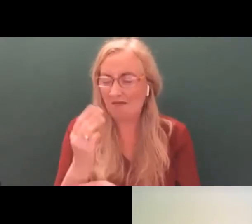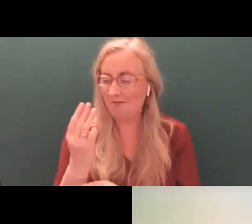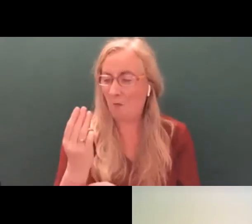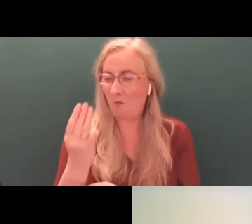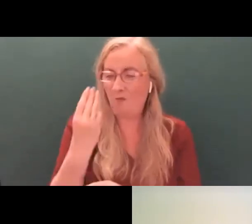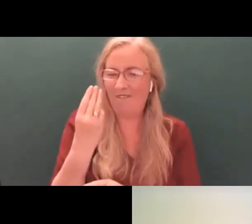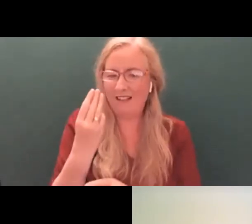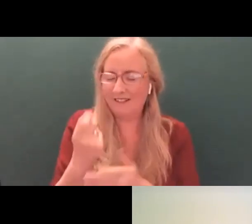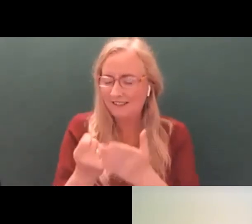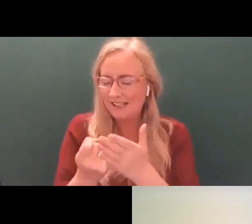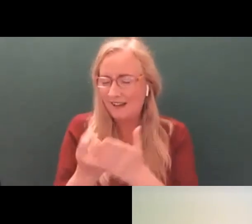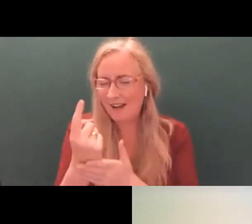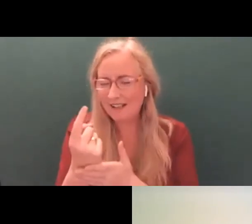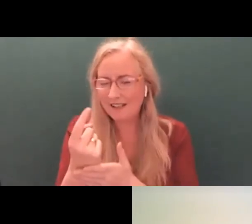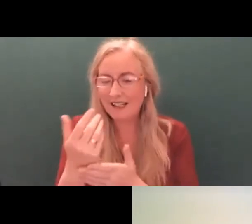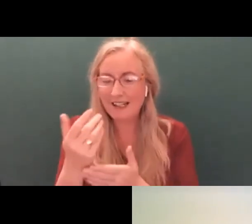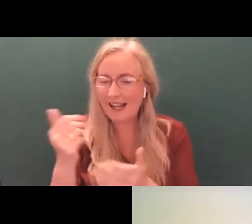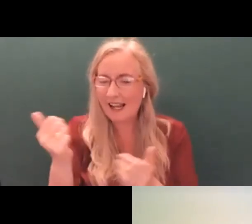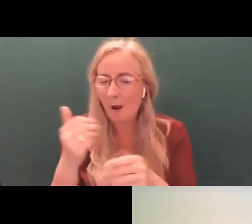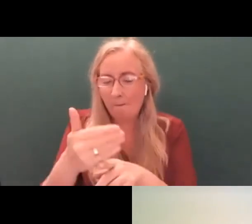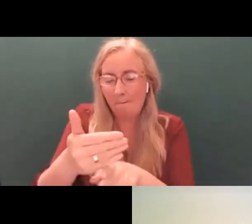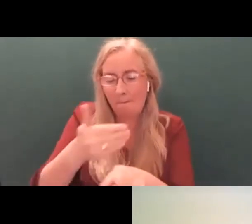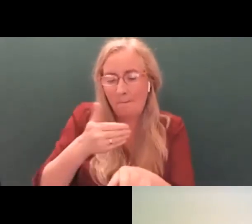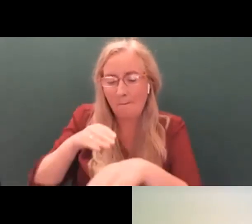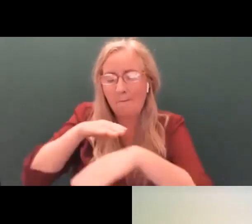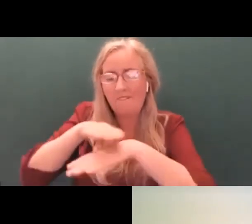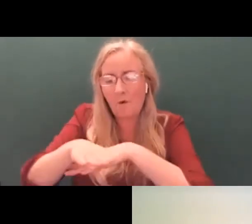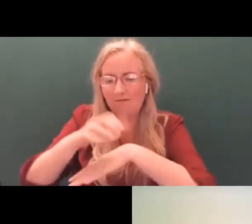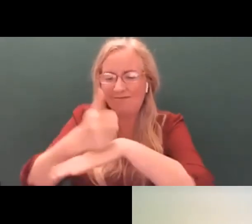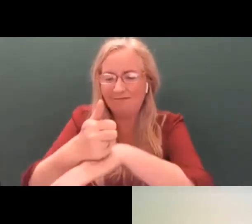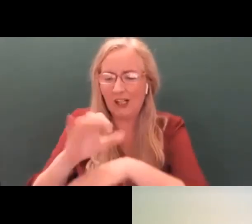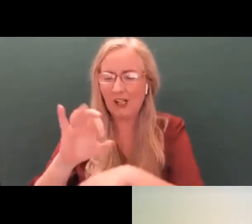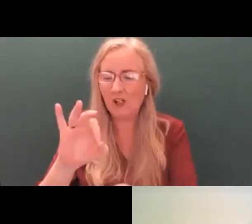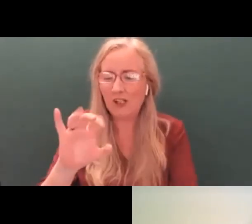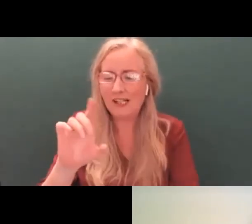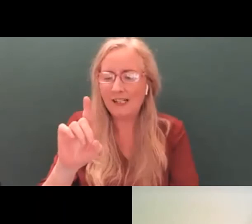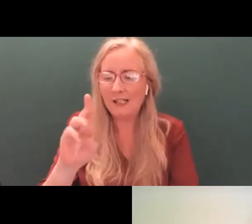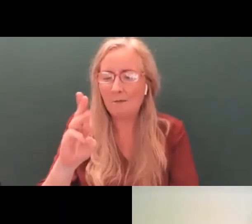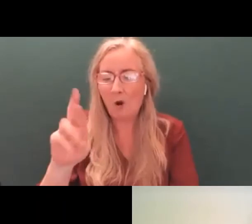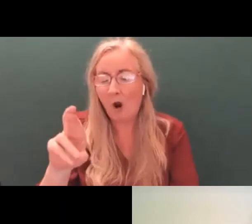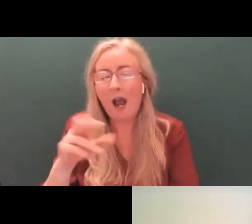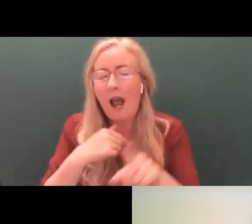or pre-GDPR. I don't actually know what the situation is